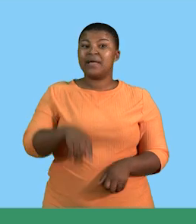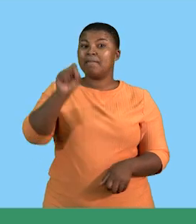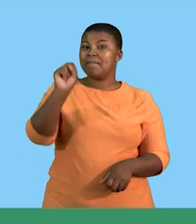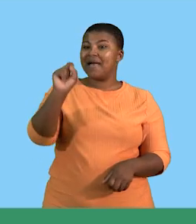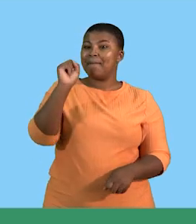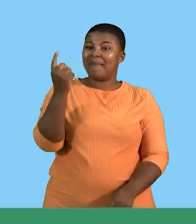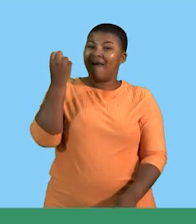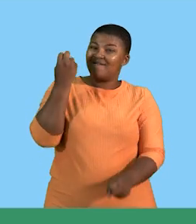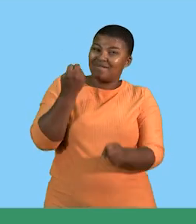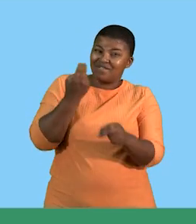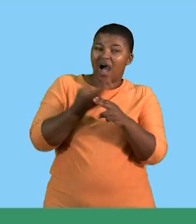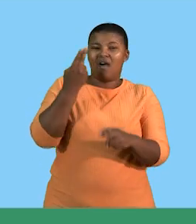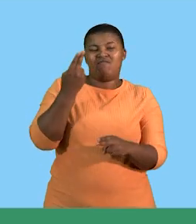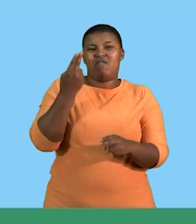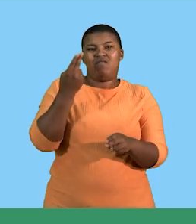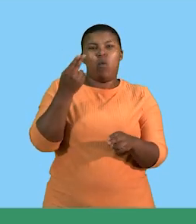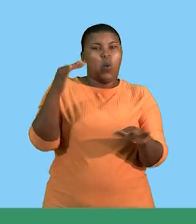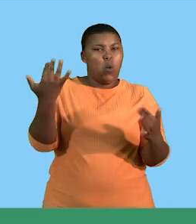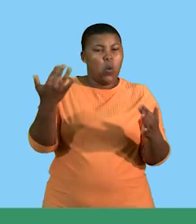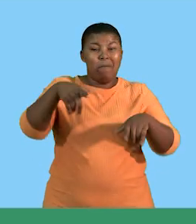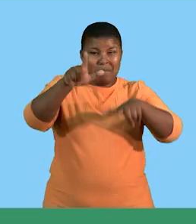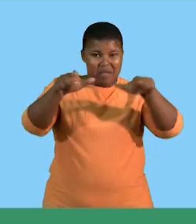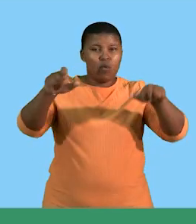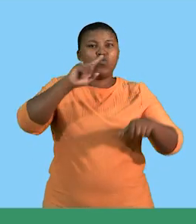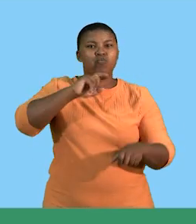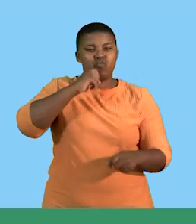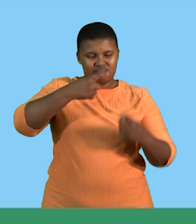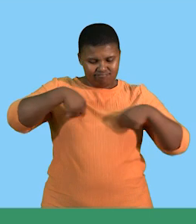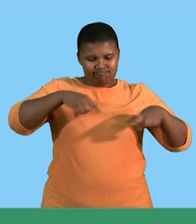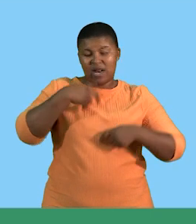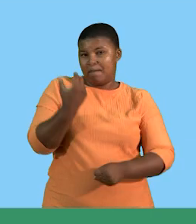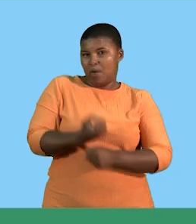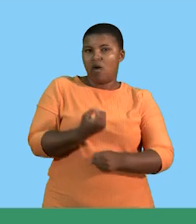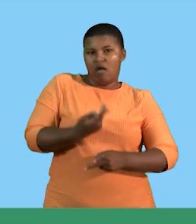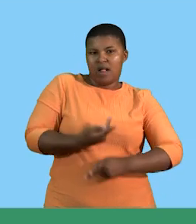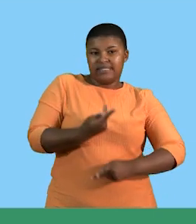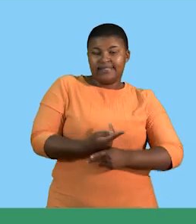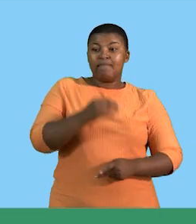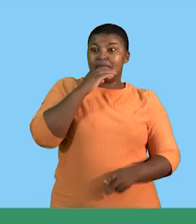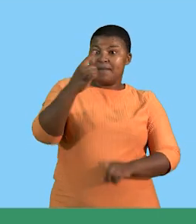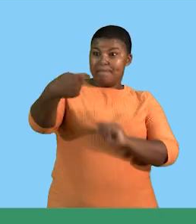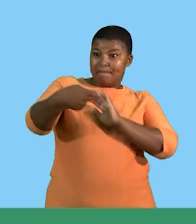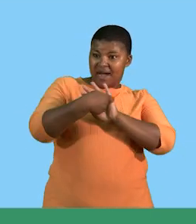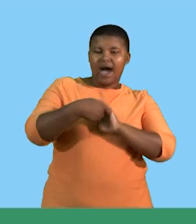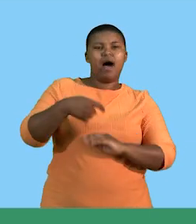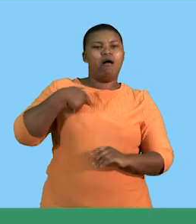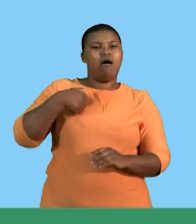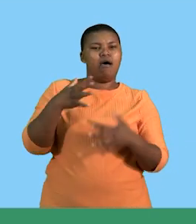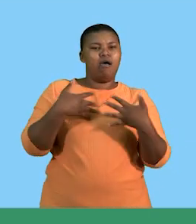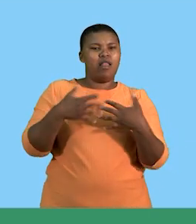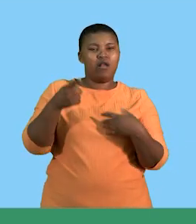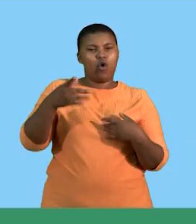they are the final users of the product or the service. So they buy the product to use